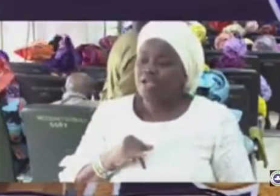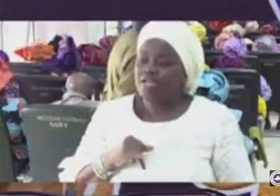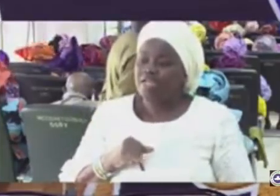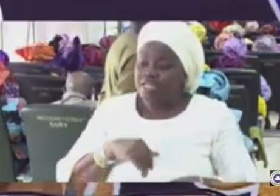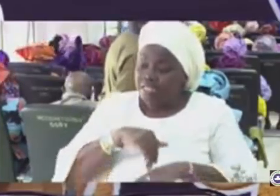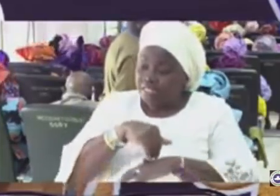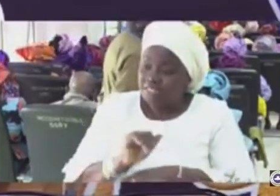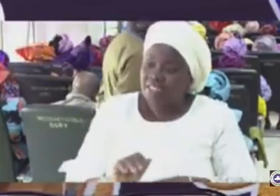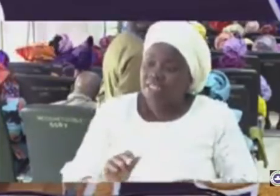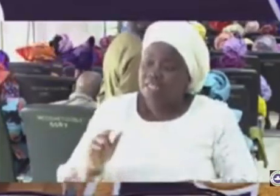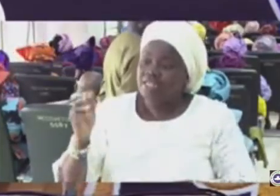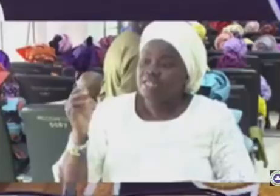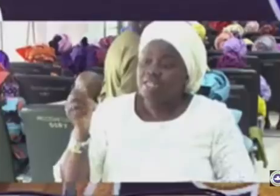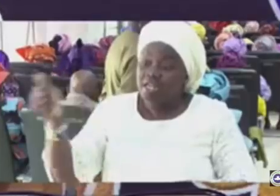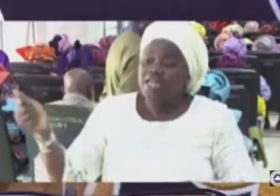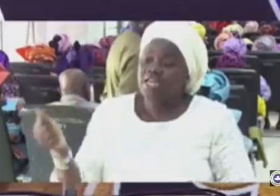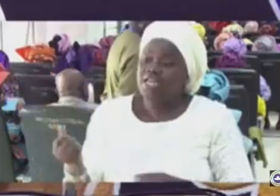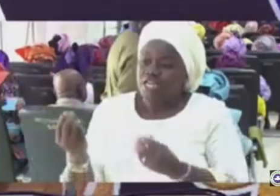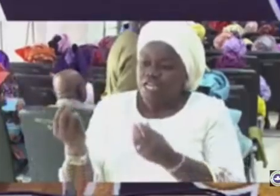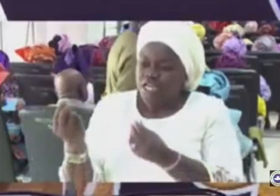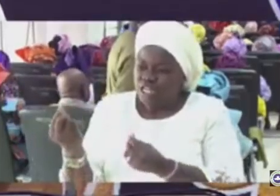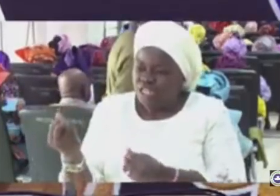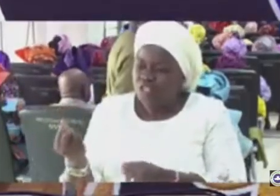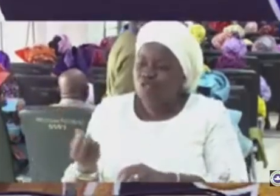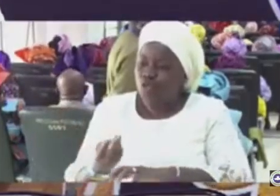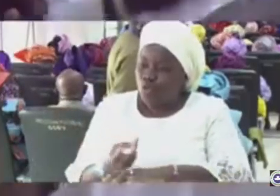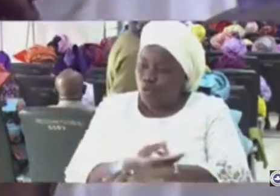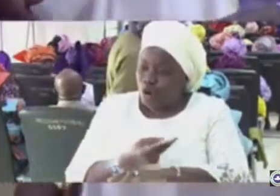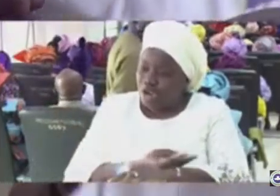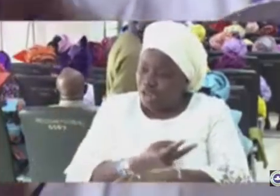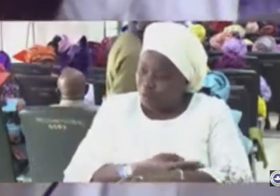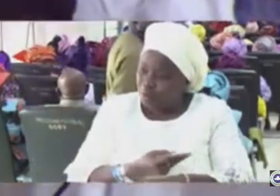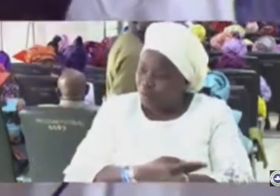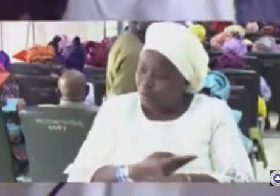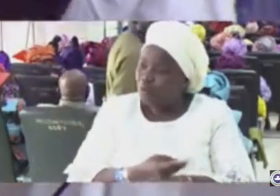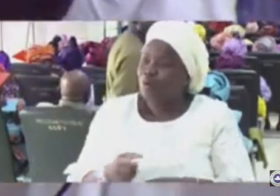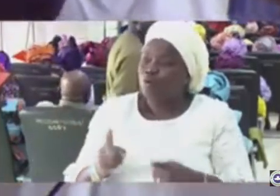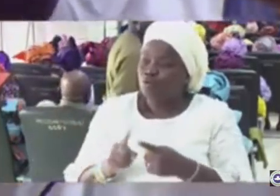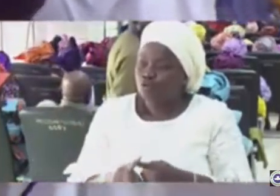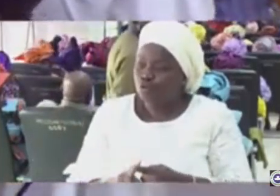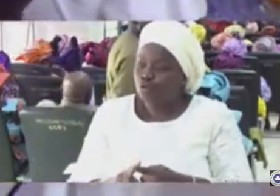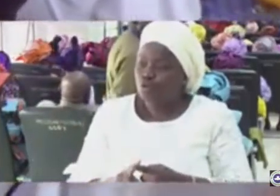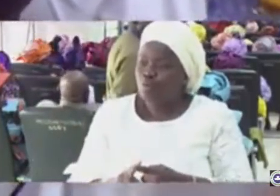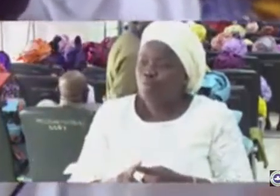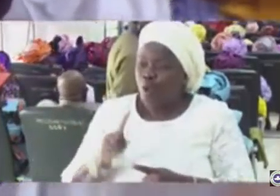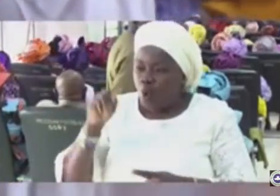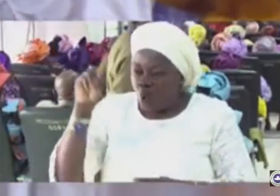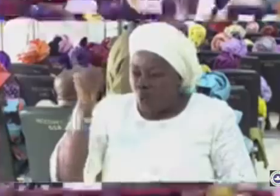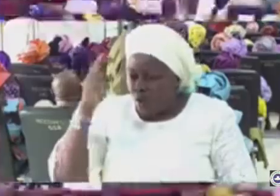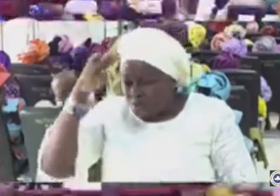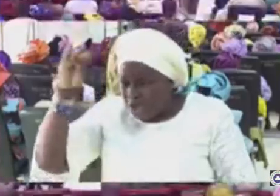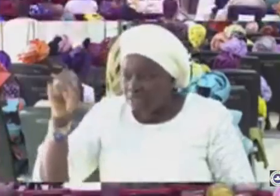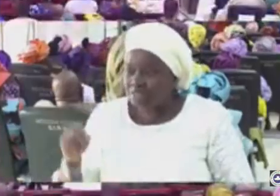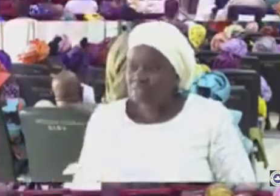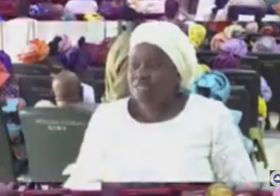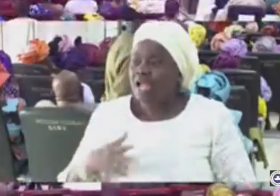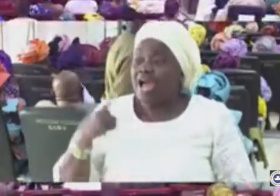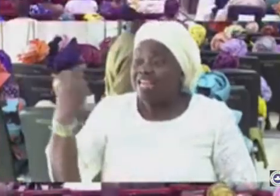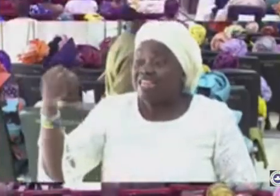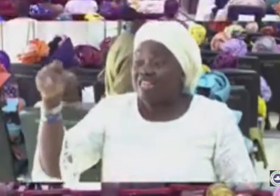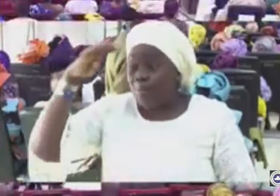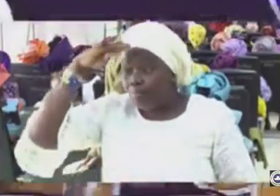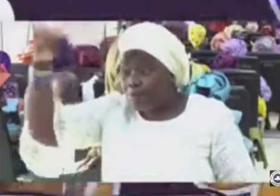The prophet said, "Yes." "In this my kingdom, while I'm still on the throne?" The prophet said, "Yes." He said, "That man is dead."